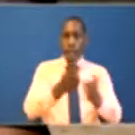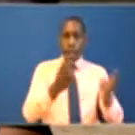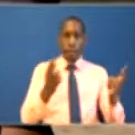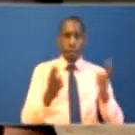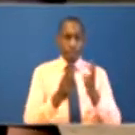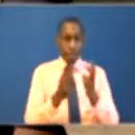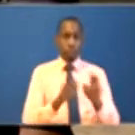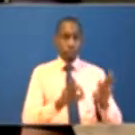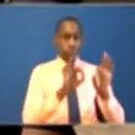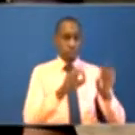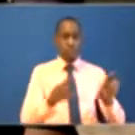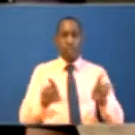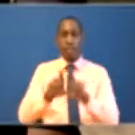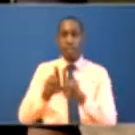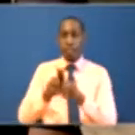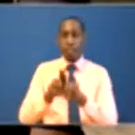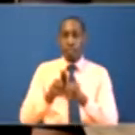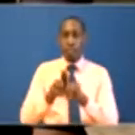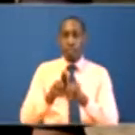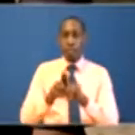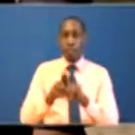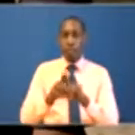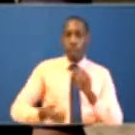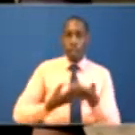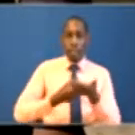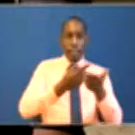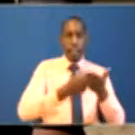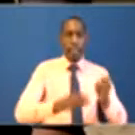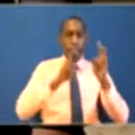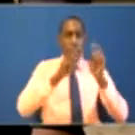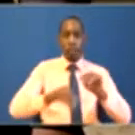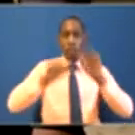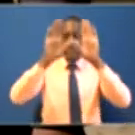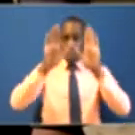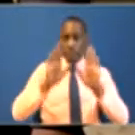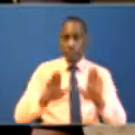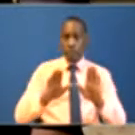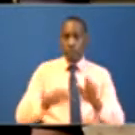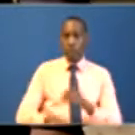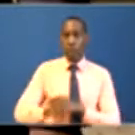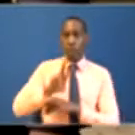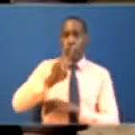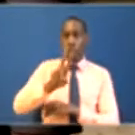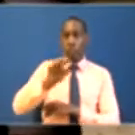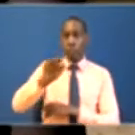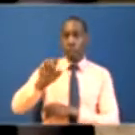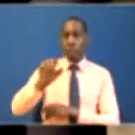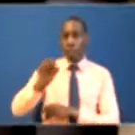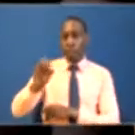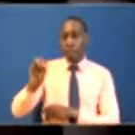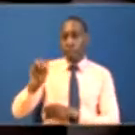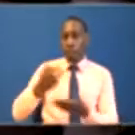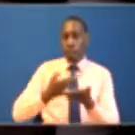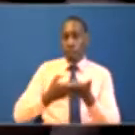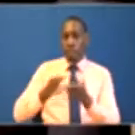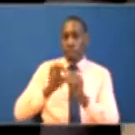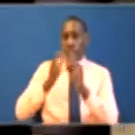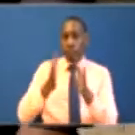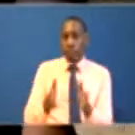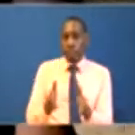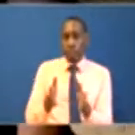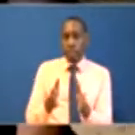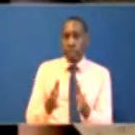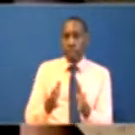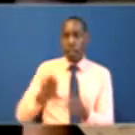that you have there and the articulating matters to the 2.5 million registered voters in